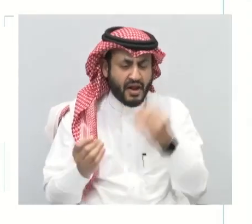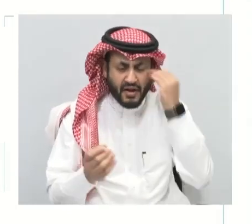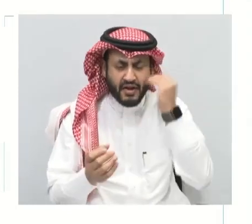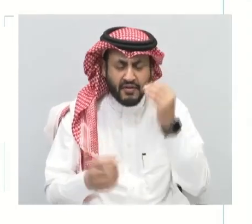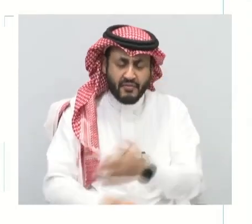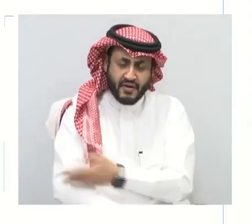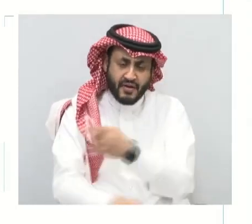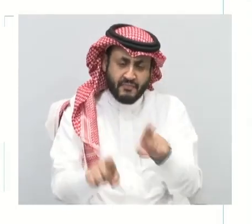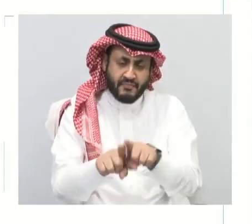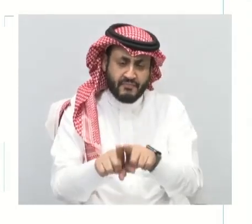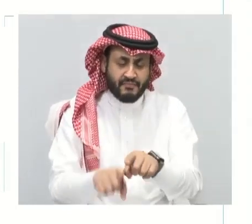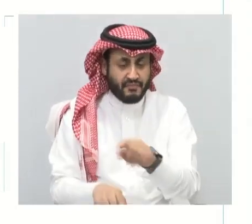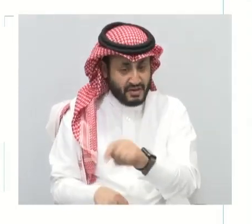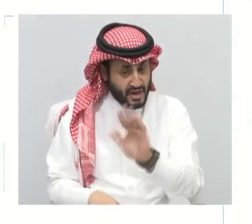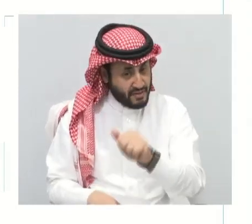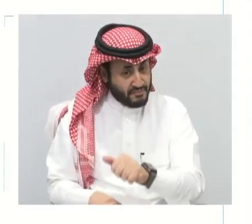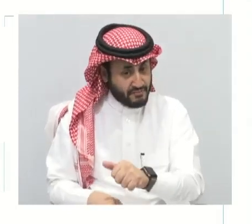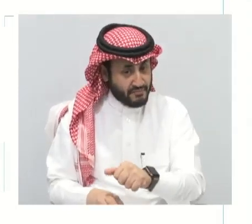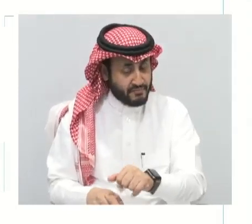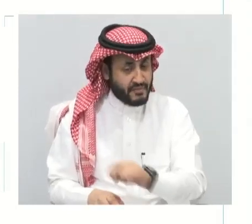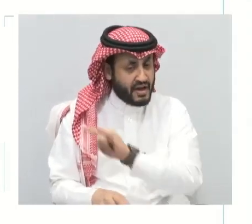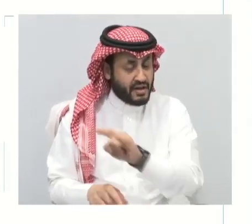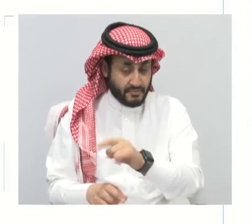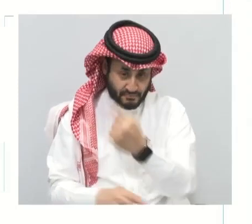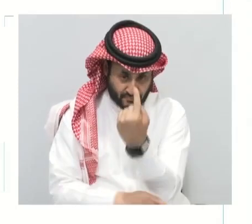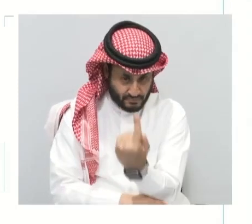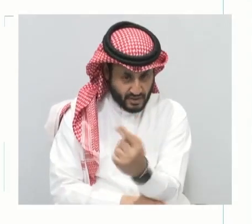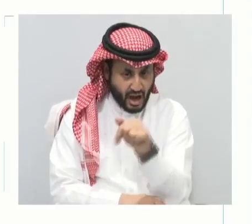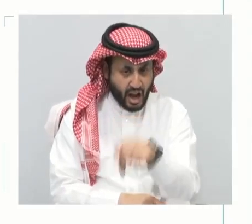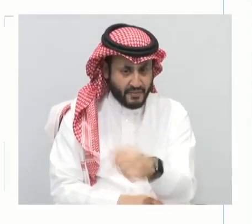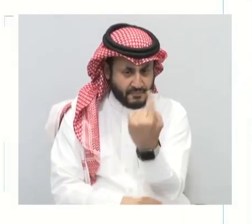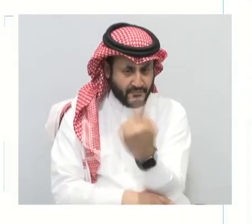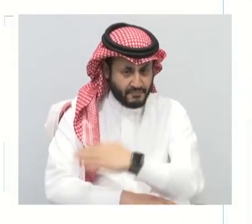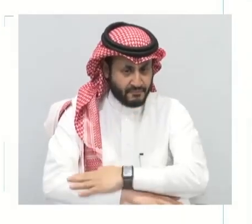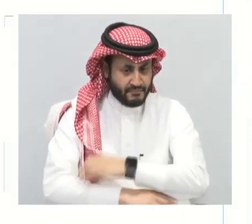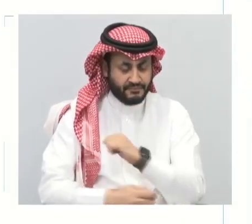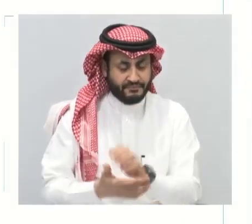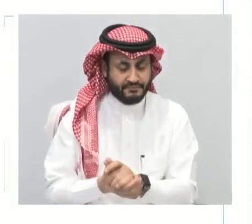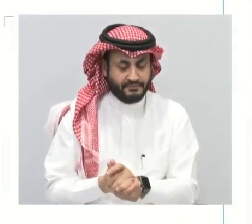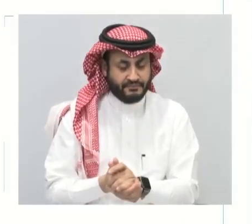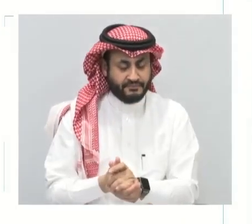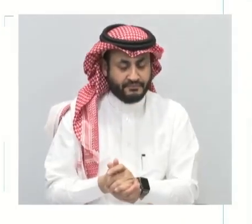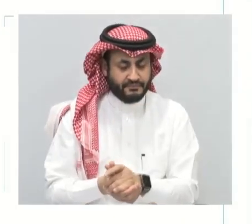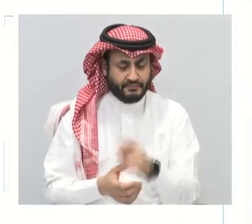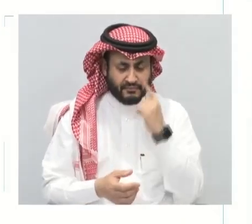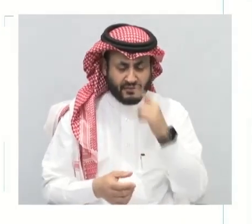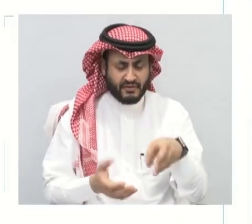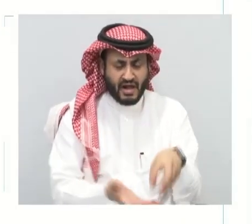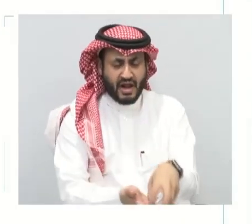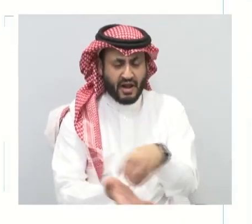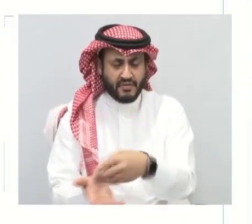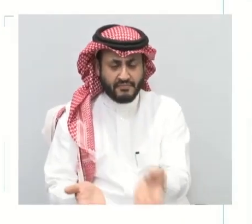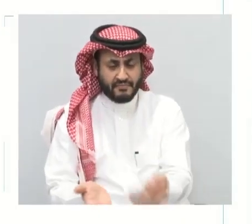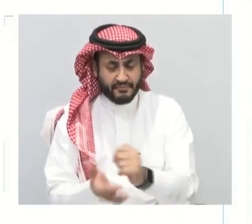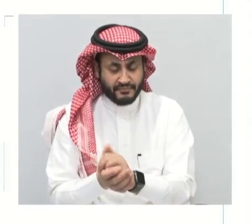to help her sister, but she is refusing and apologizing. We can report it like this. Dad wants Hanan to help